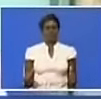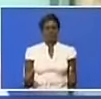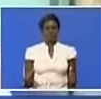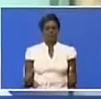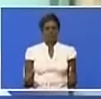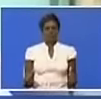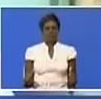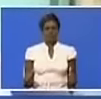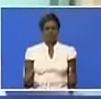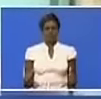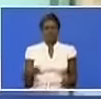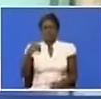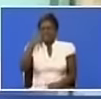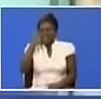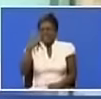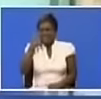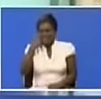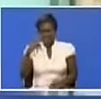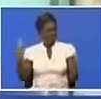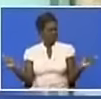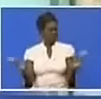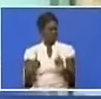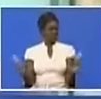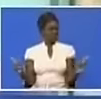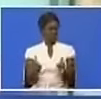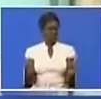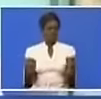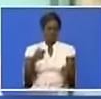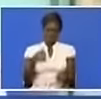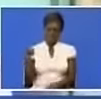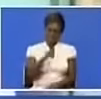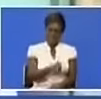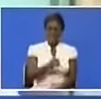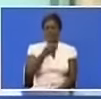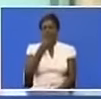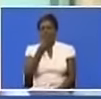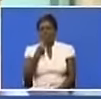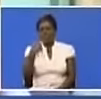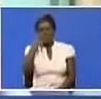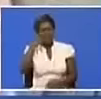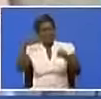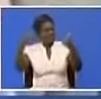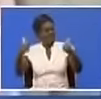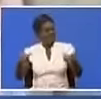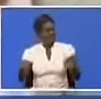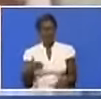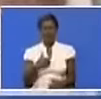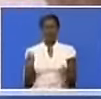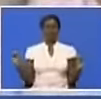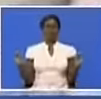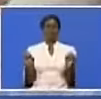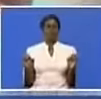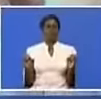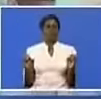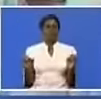hana ugonjwa mwingine. Na nini nikaa naye? Naye ama mtoto mdogo.